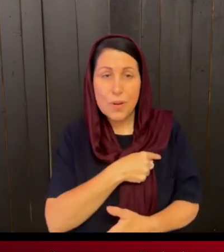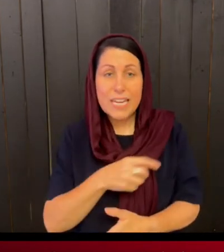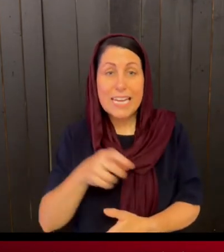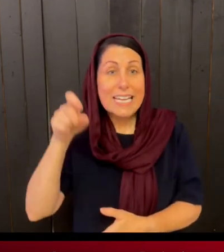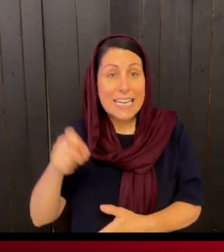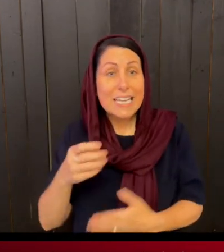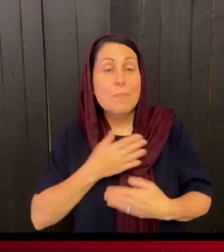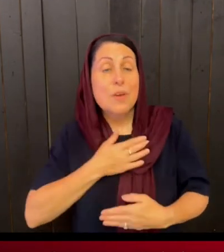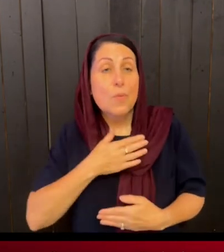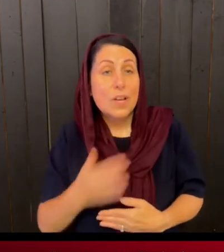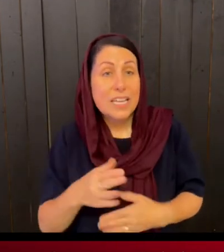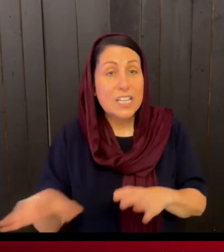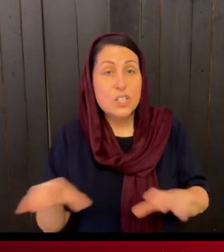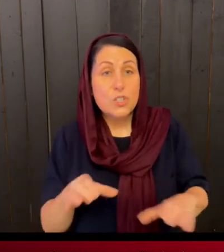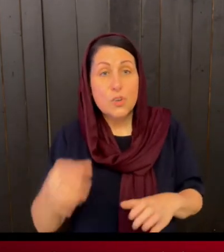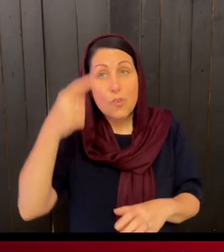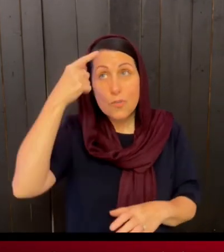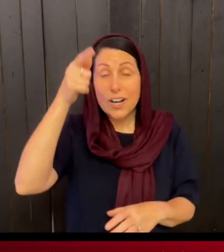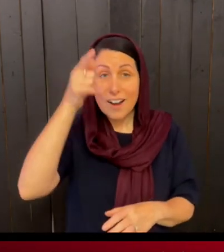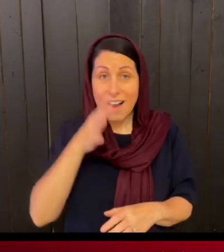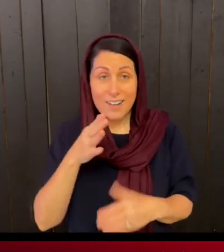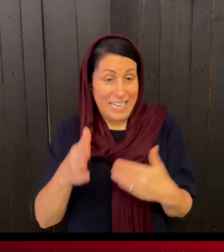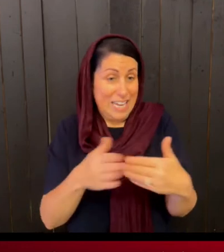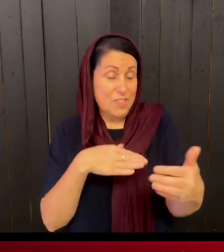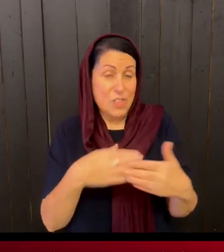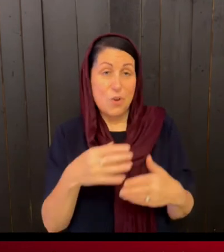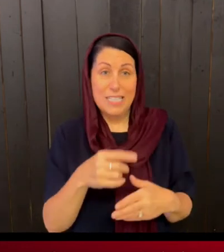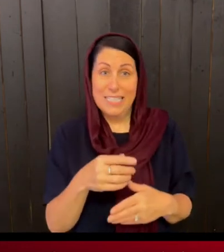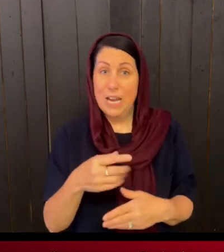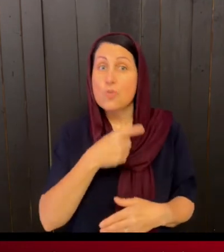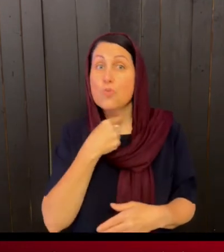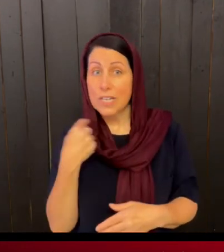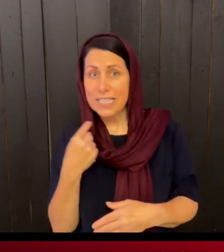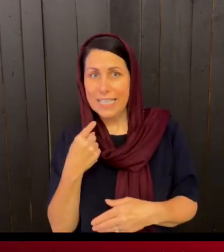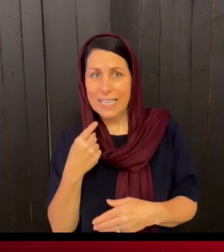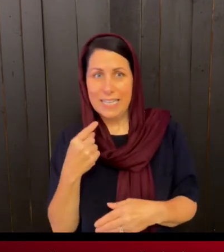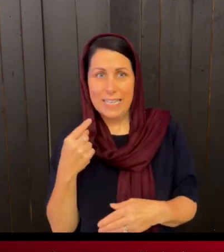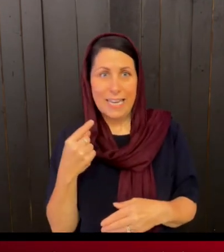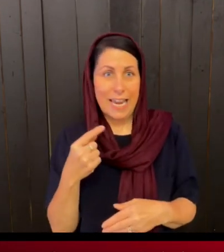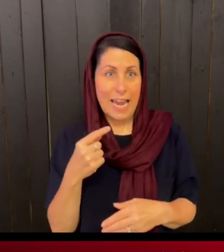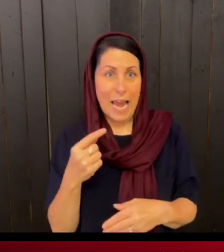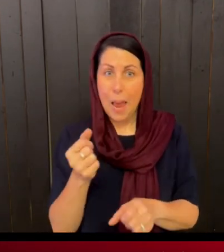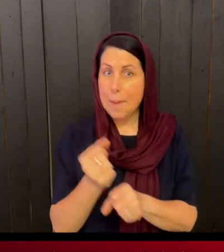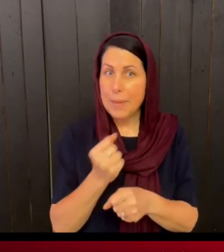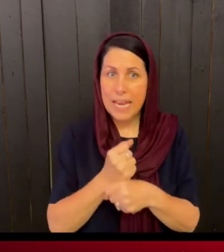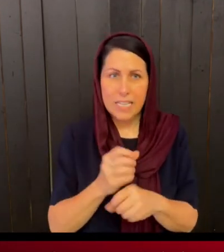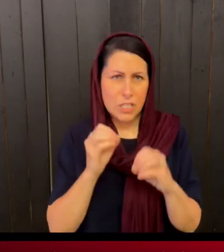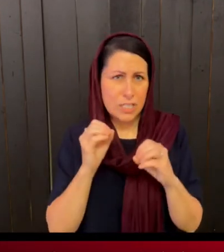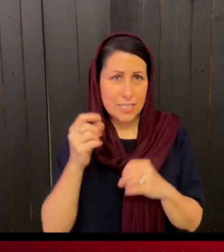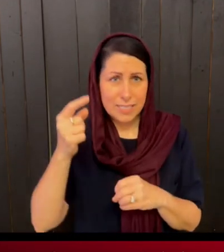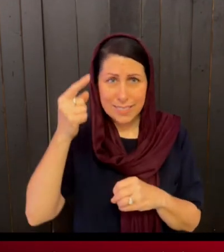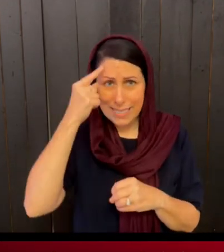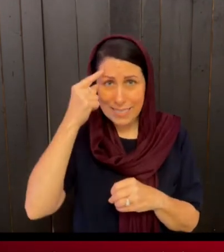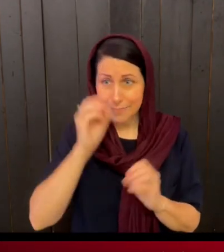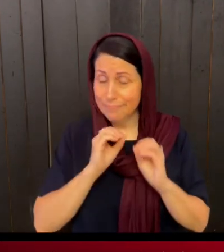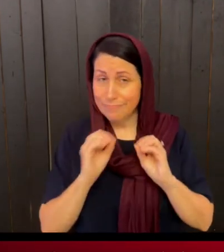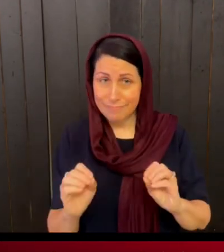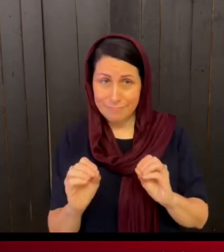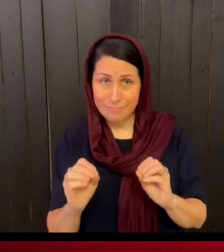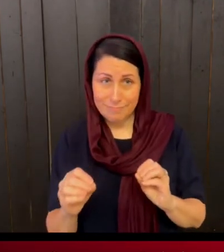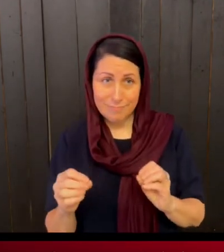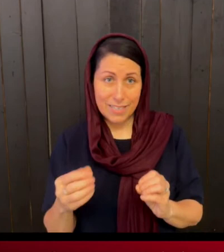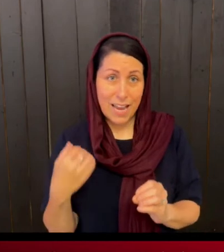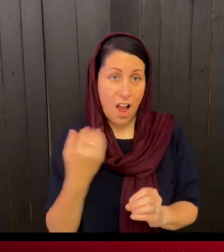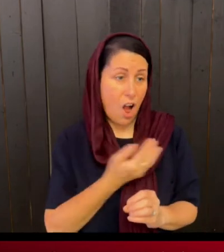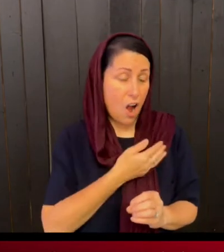even when it's risky to us, even when it makes no sense and our reputations are on the line, our livelihood may be on